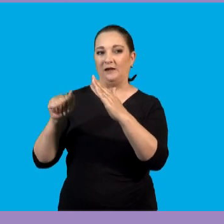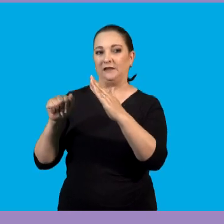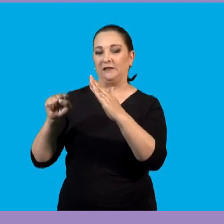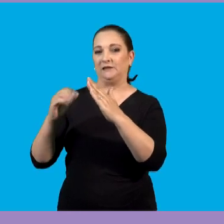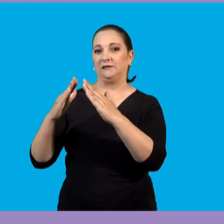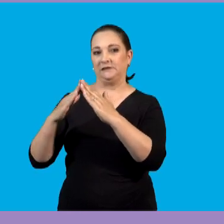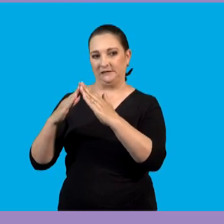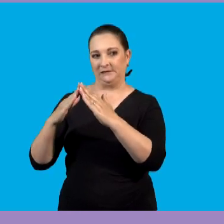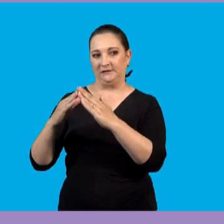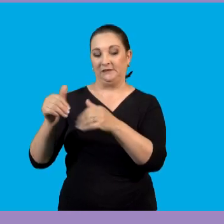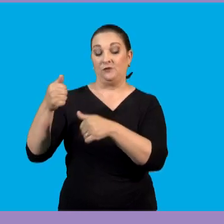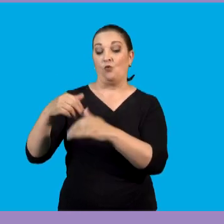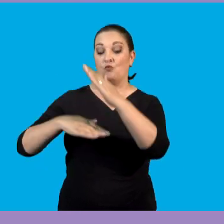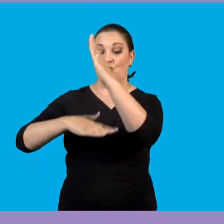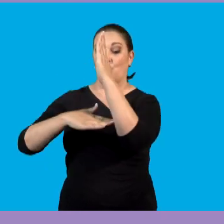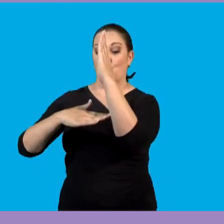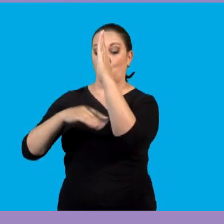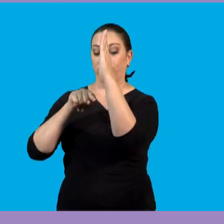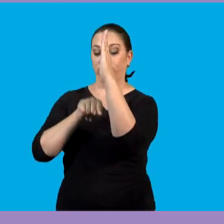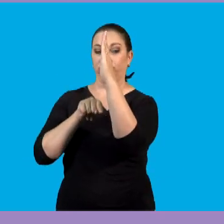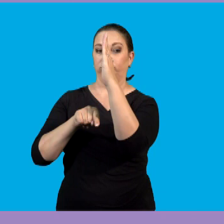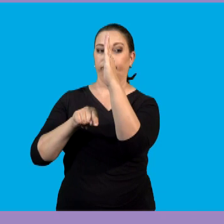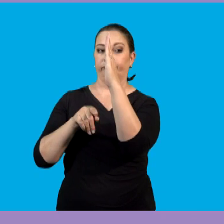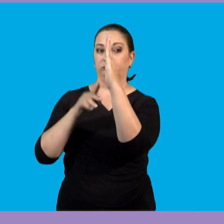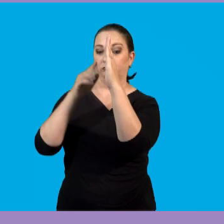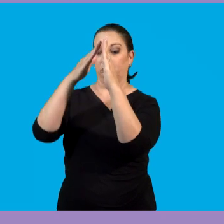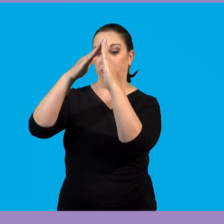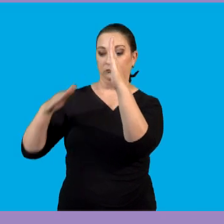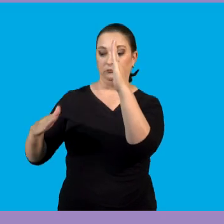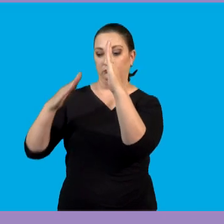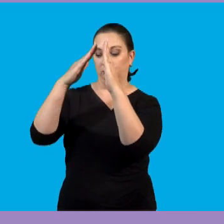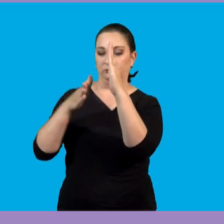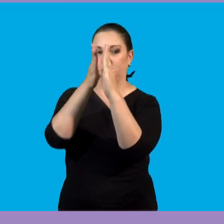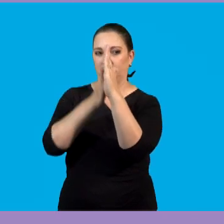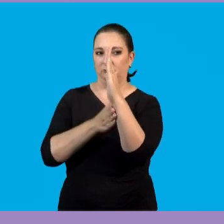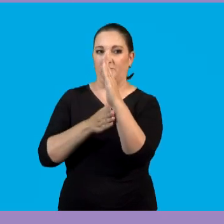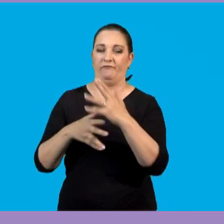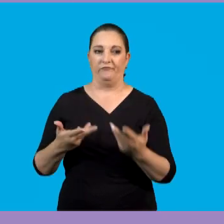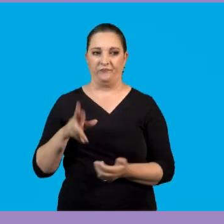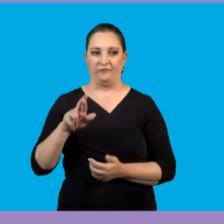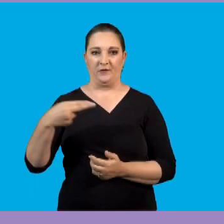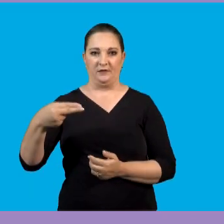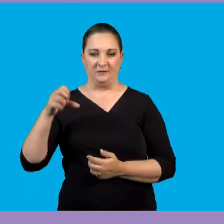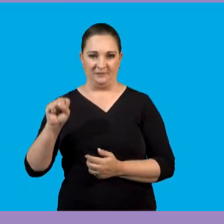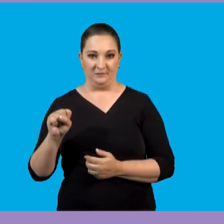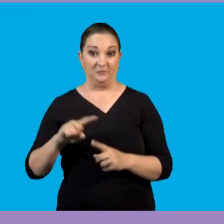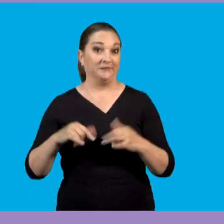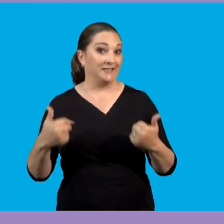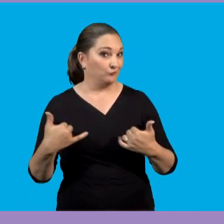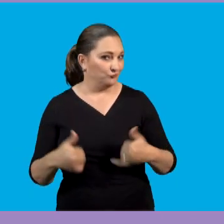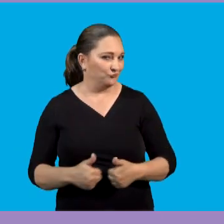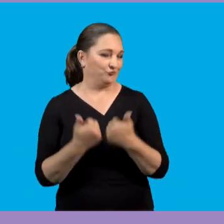and a right angle, hypotenuse, and a side. Let's end our lesson with a